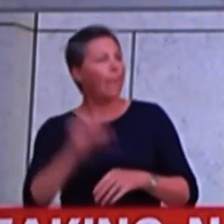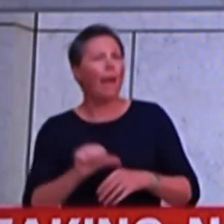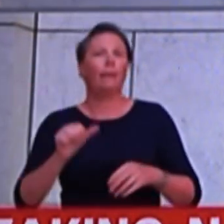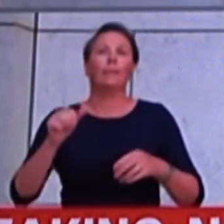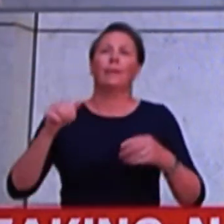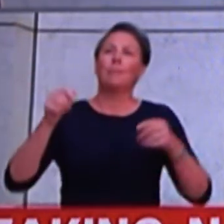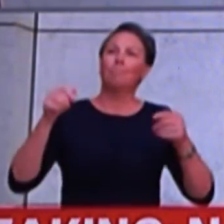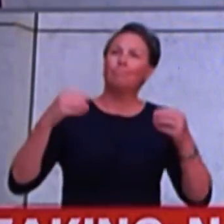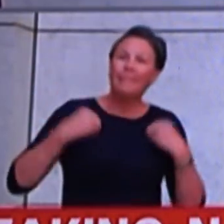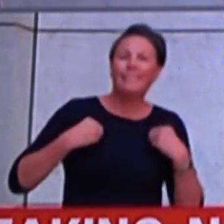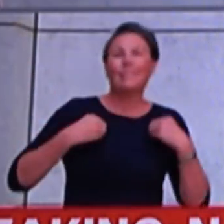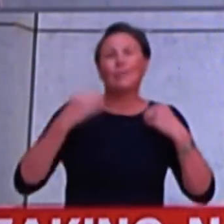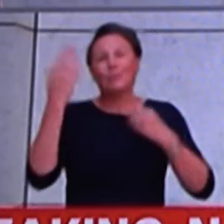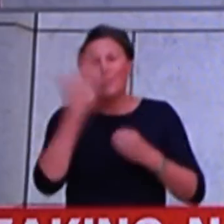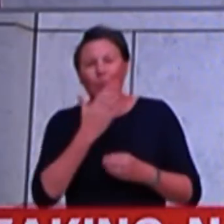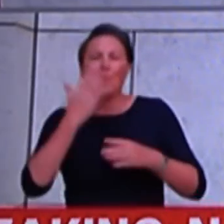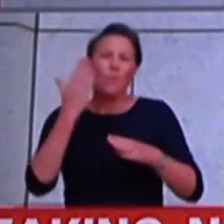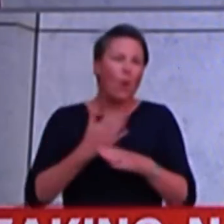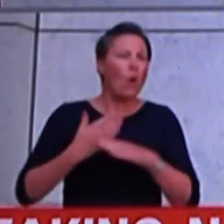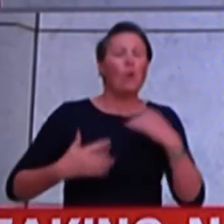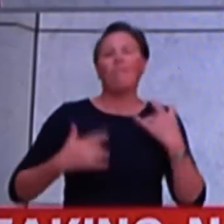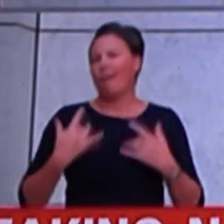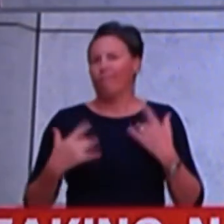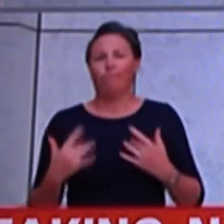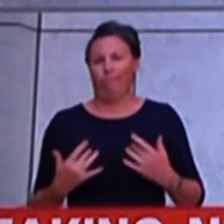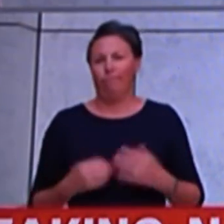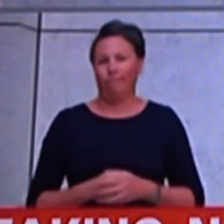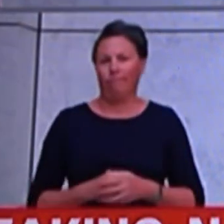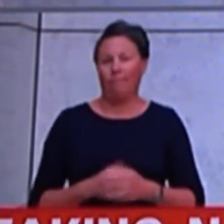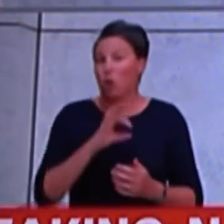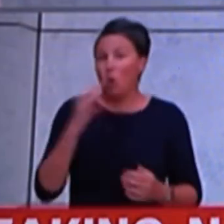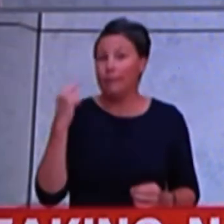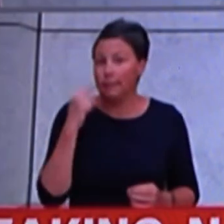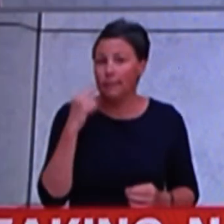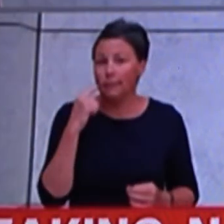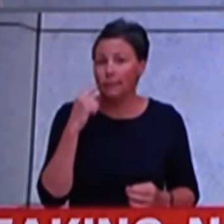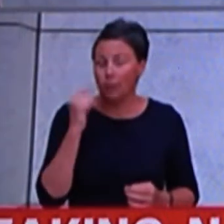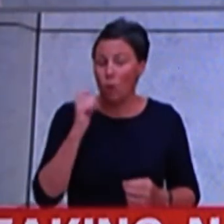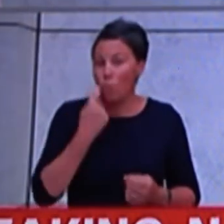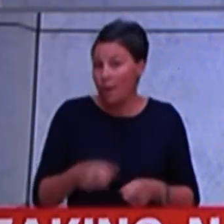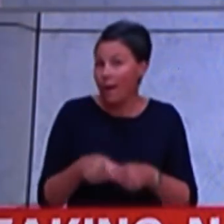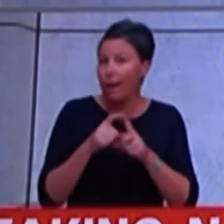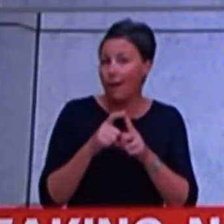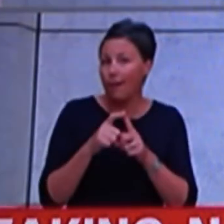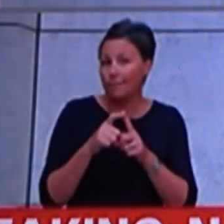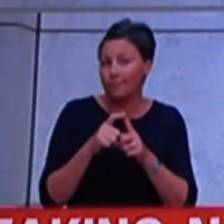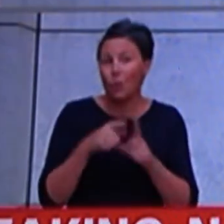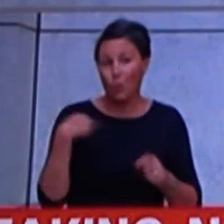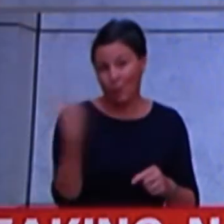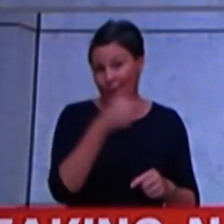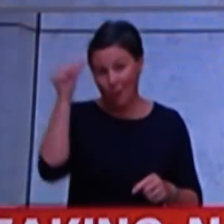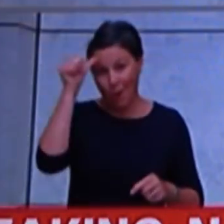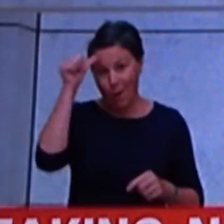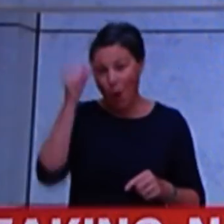to be as quick as possible, but I believe it'll be a challenging road ahead, and I think we all understand that. And I wish the